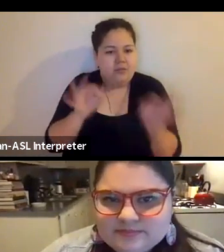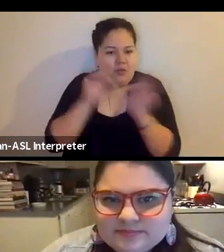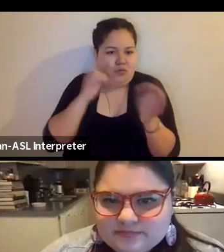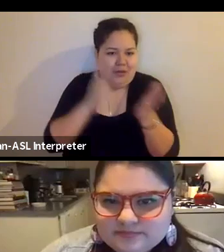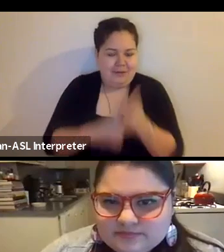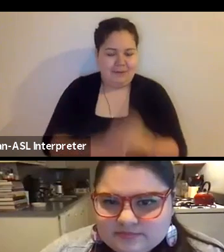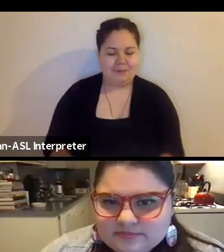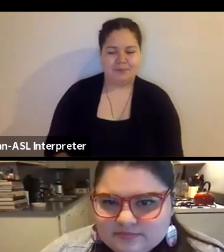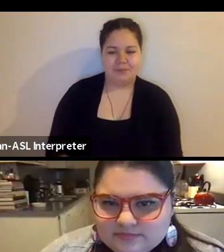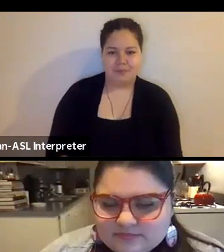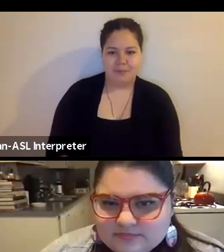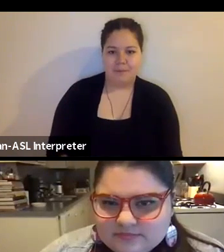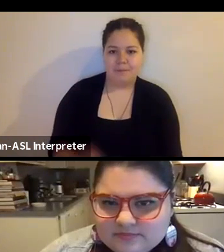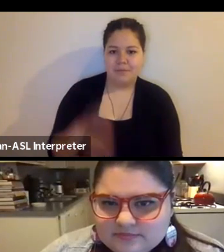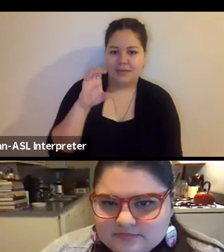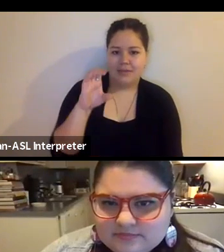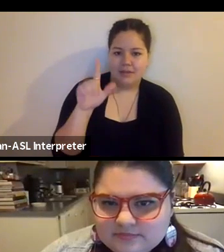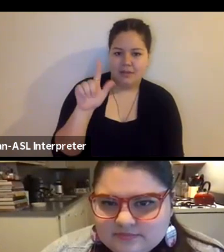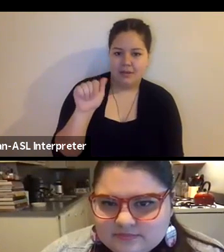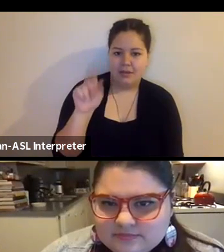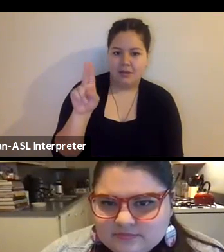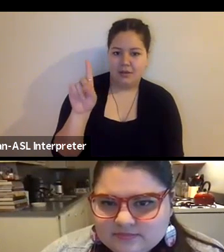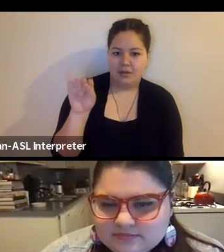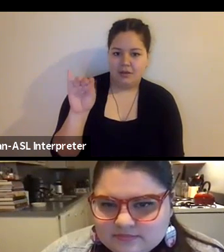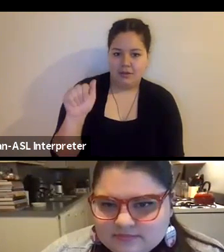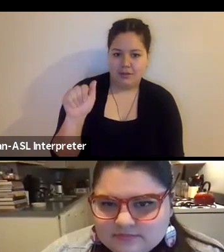This is Claudia.